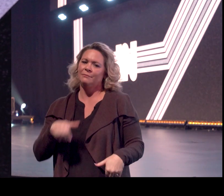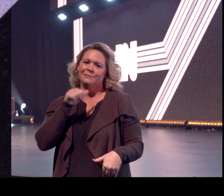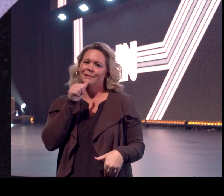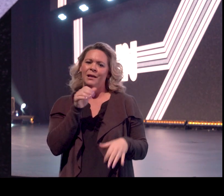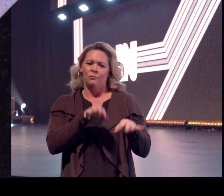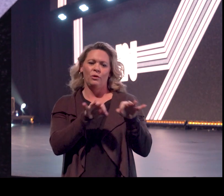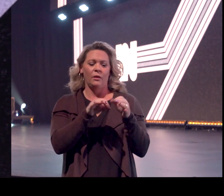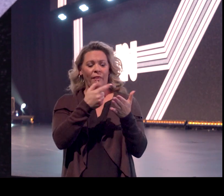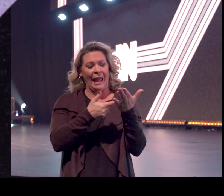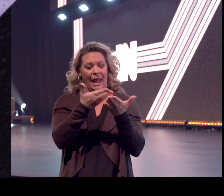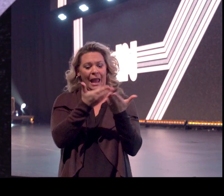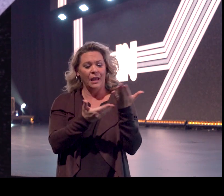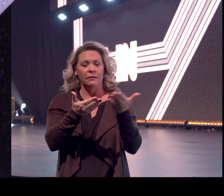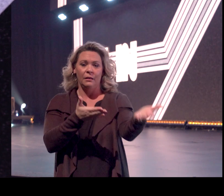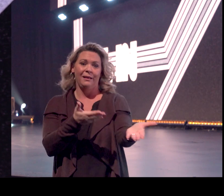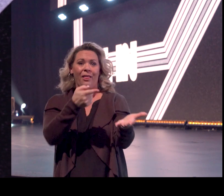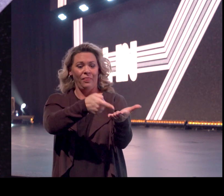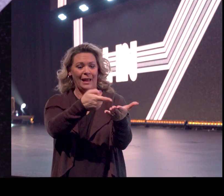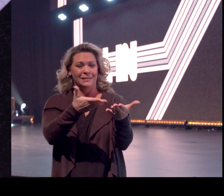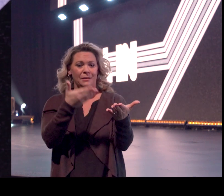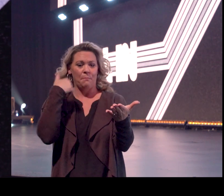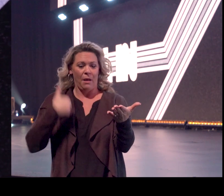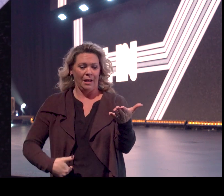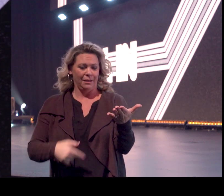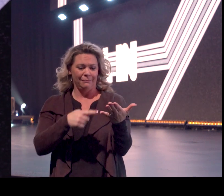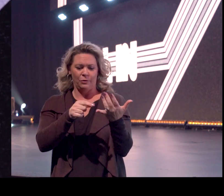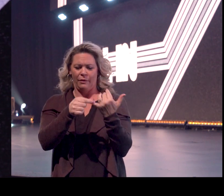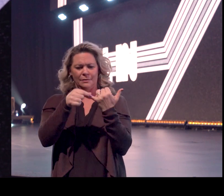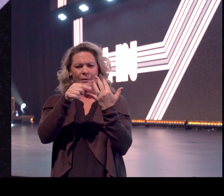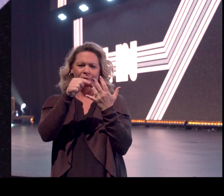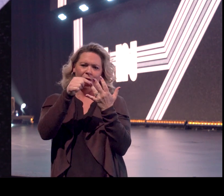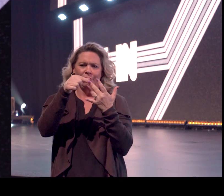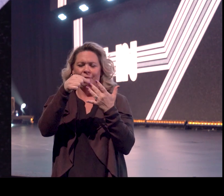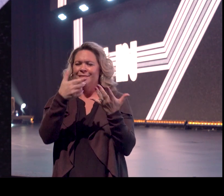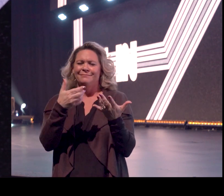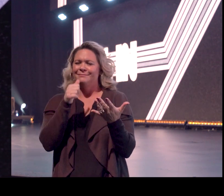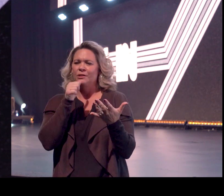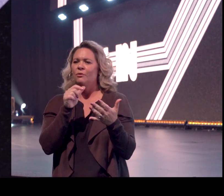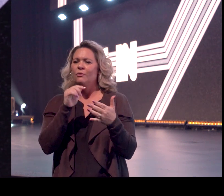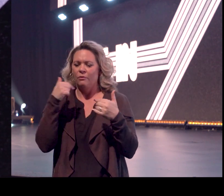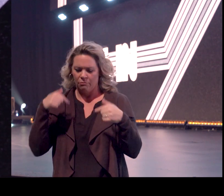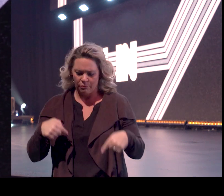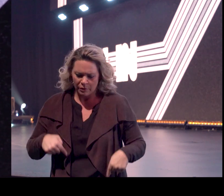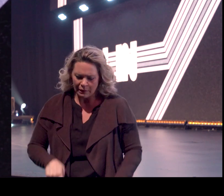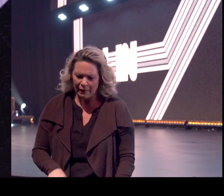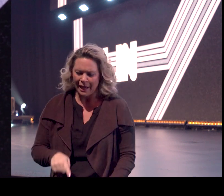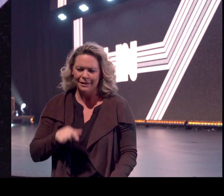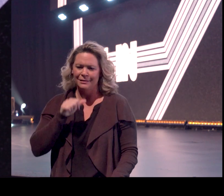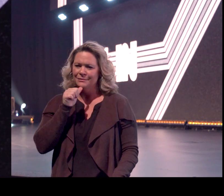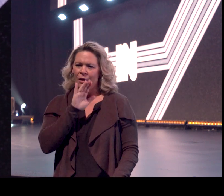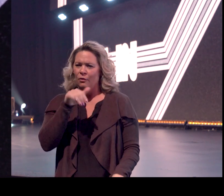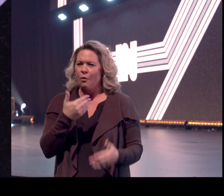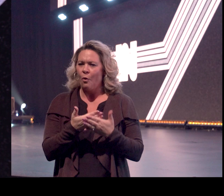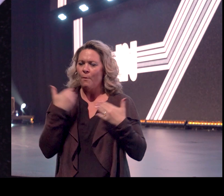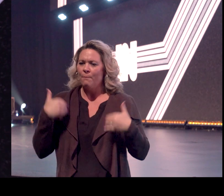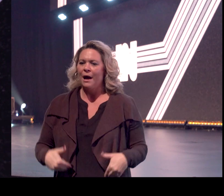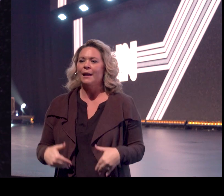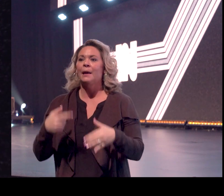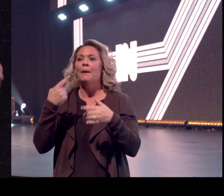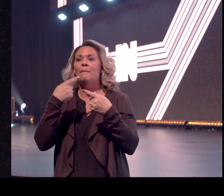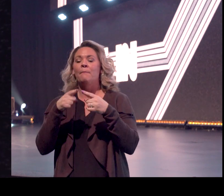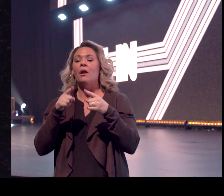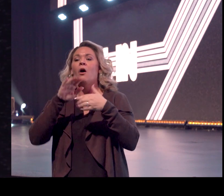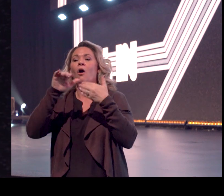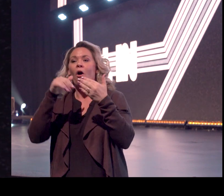the body doesn't make up the body. We wouldn't look at a hand and go like, the hand's the body. No, it's just a hand or the finger. You know, it's like the leg makes up. No, the leg's just a leg.